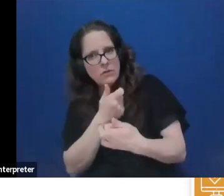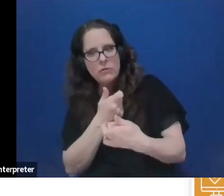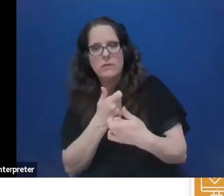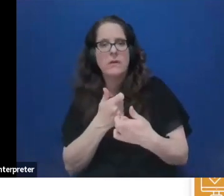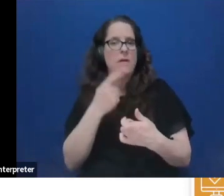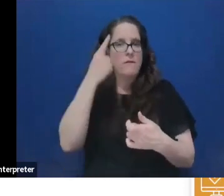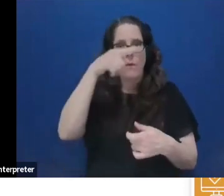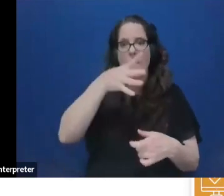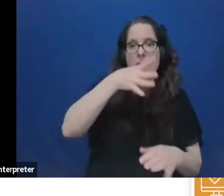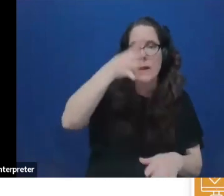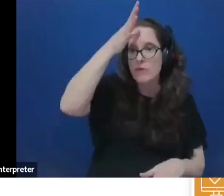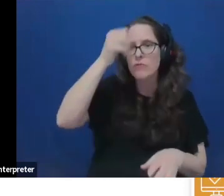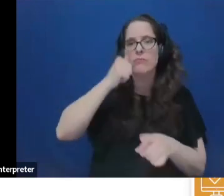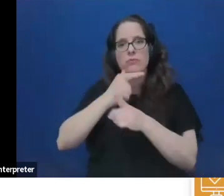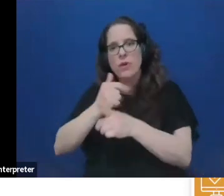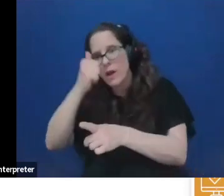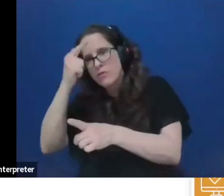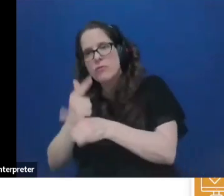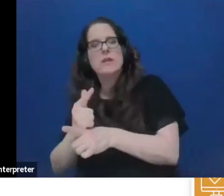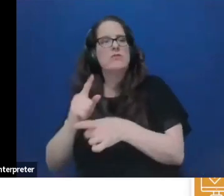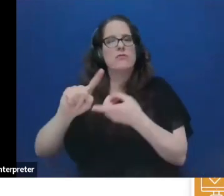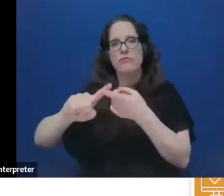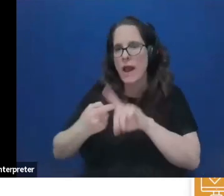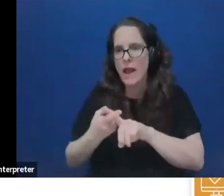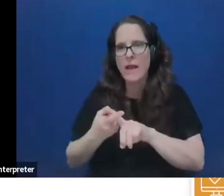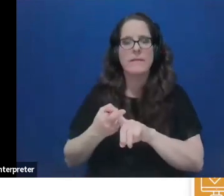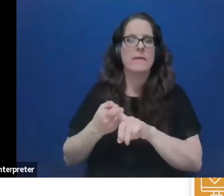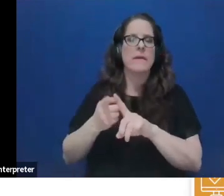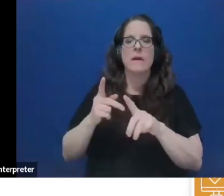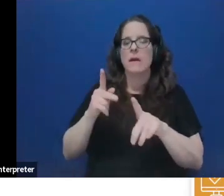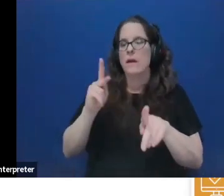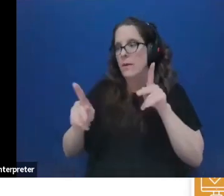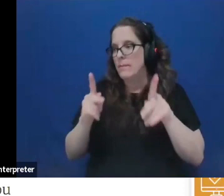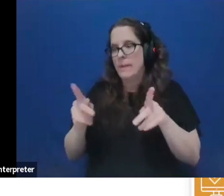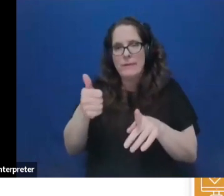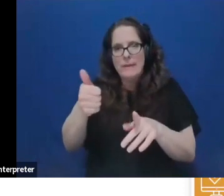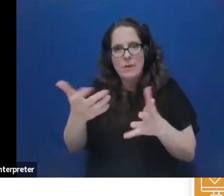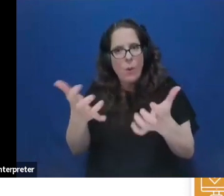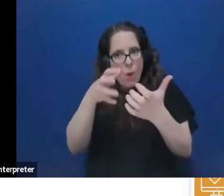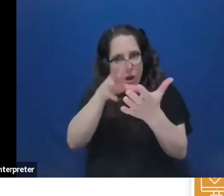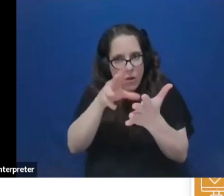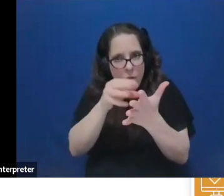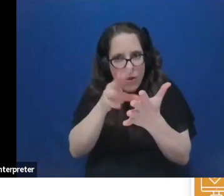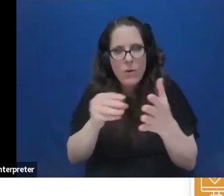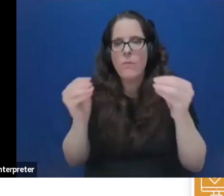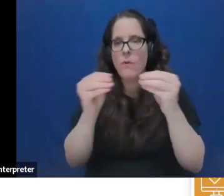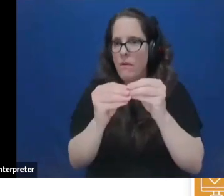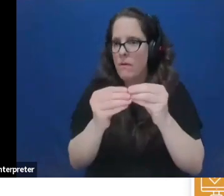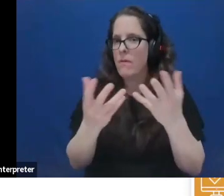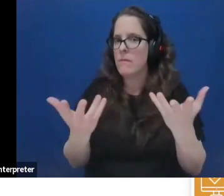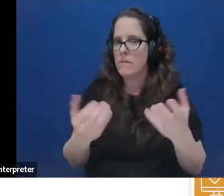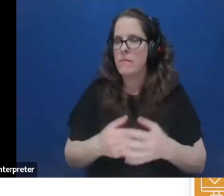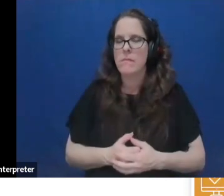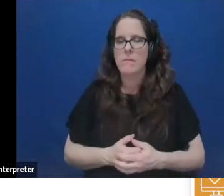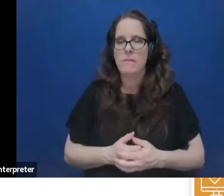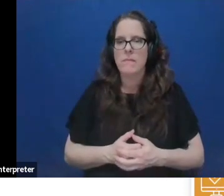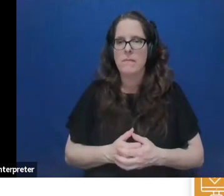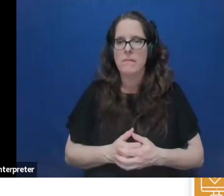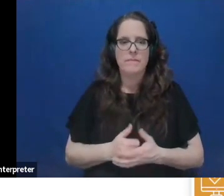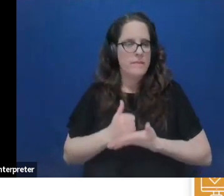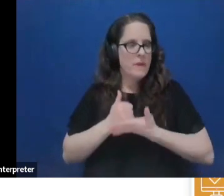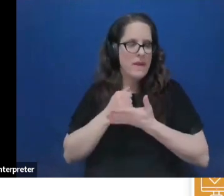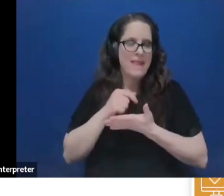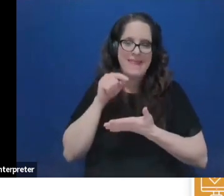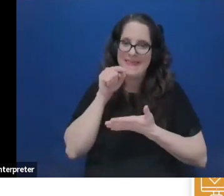or fathers or brothers or sisters or friends or people who just want to learn up on it, so that they can